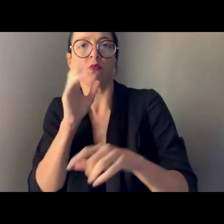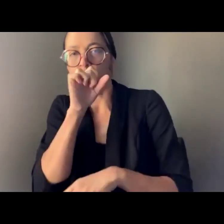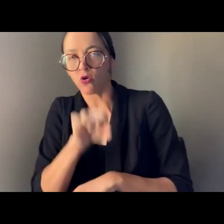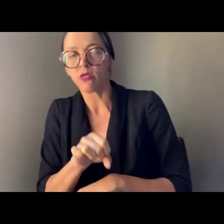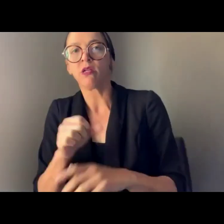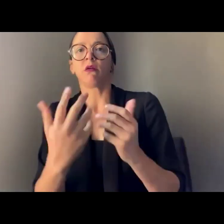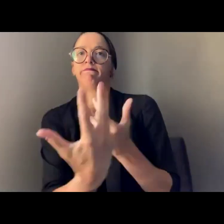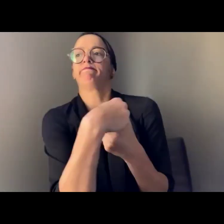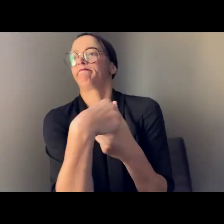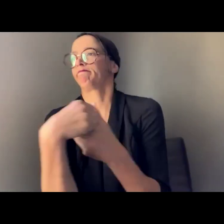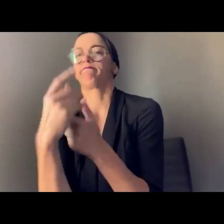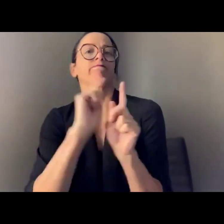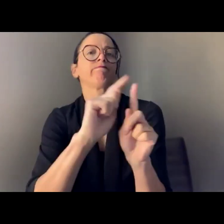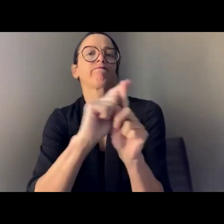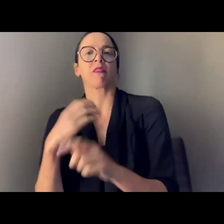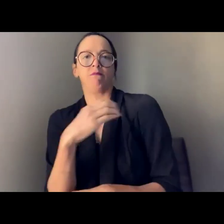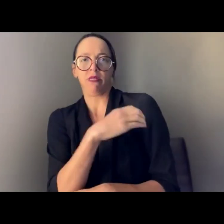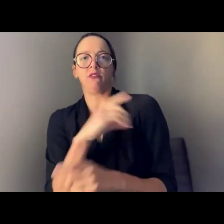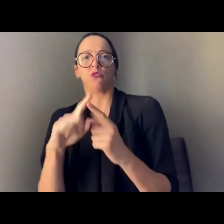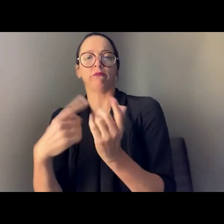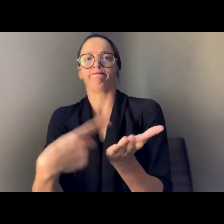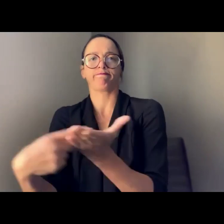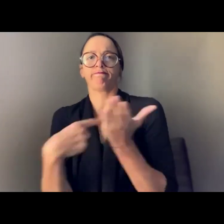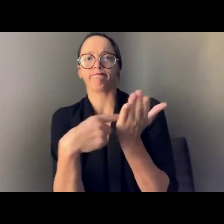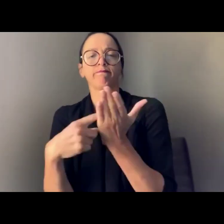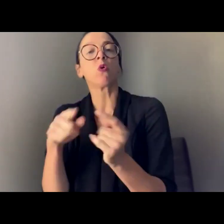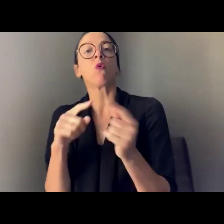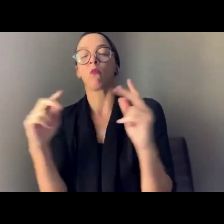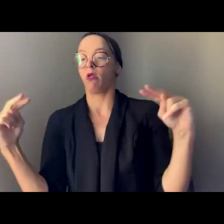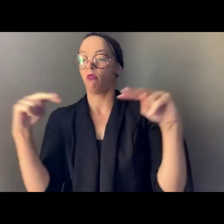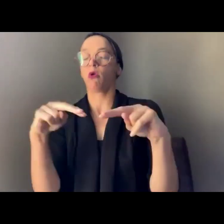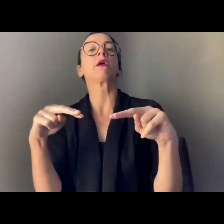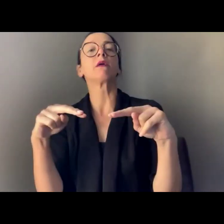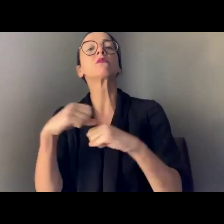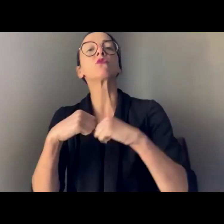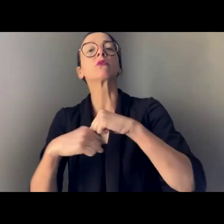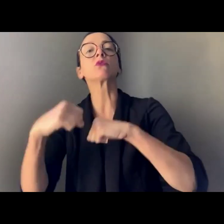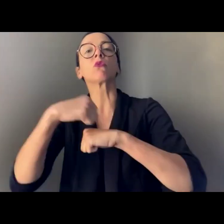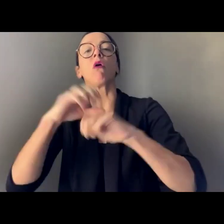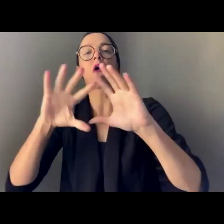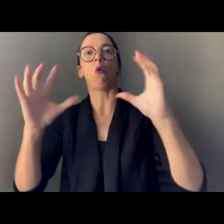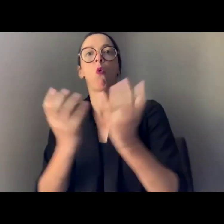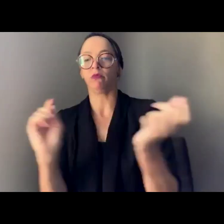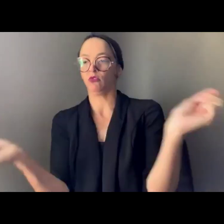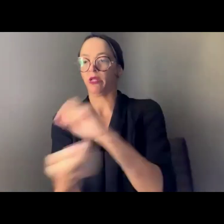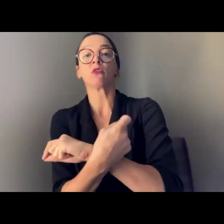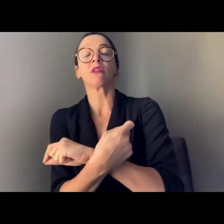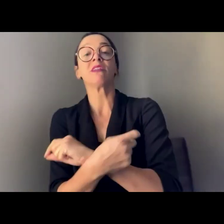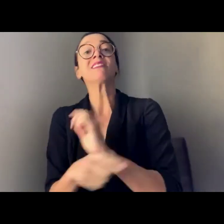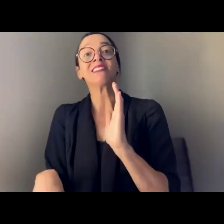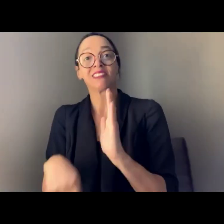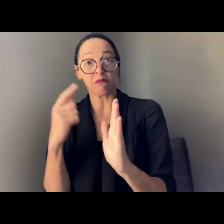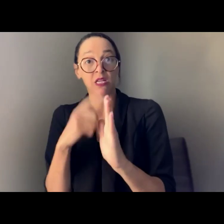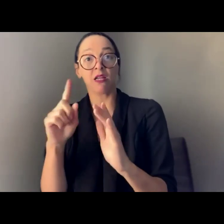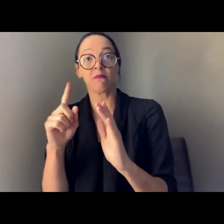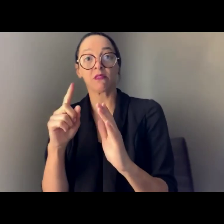and structural changes that need to happen, because sometimes these silos perpetuate the inequities and